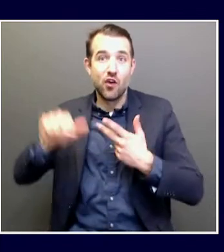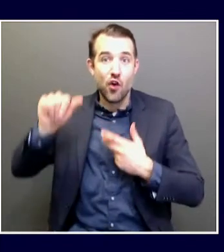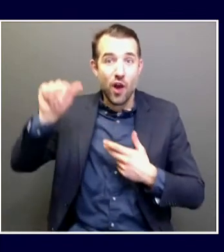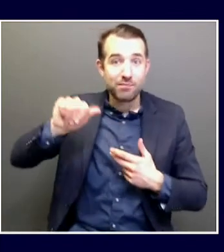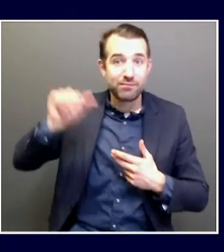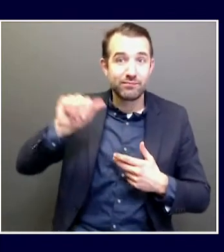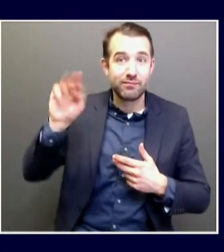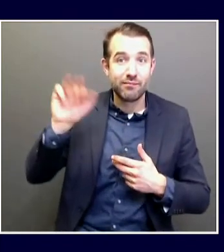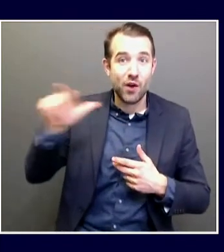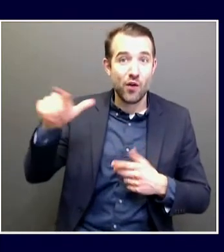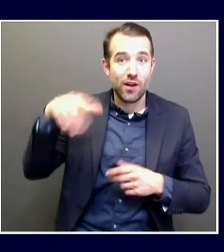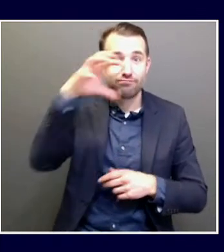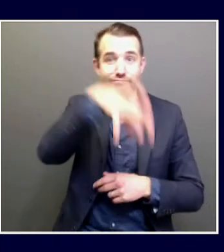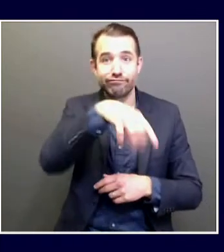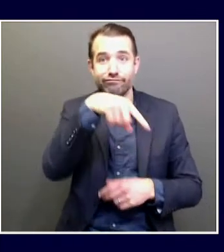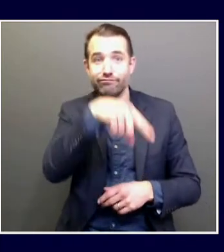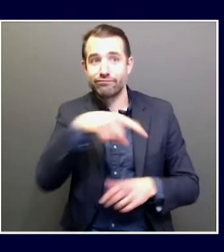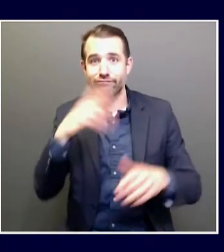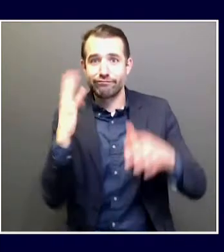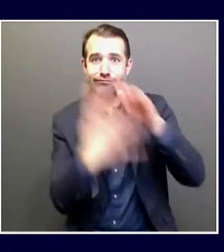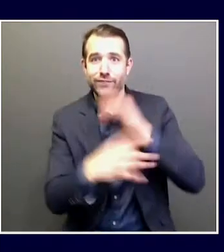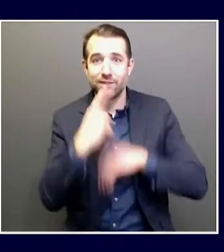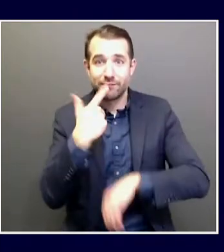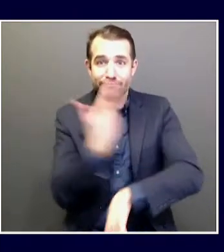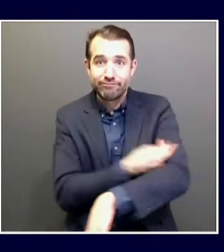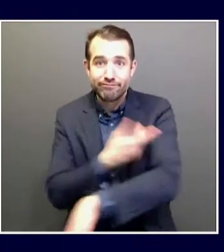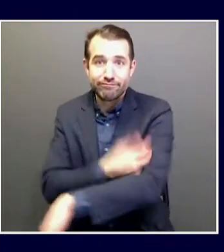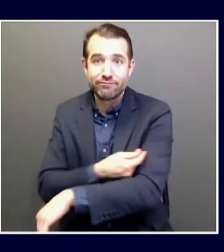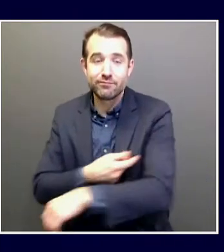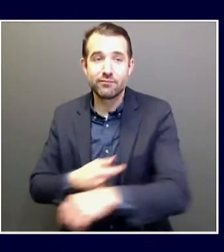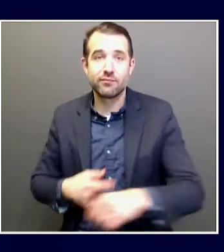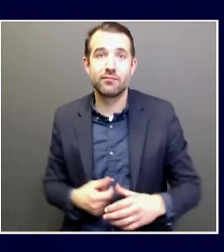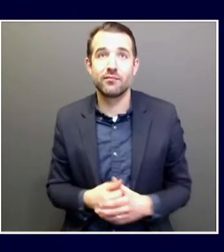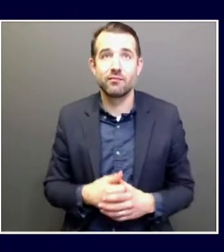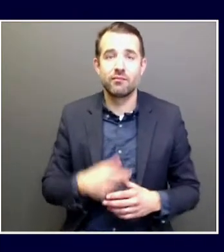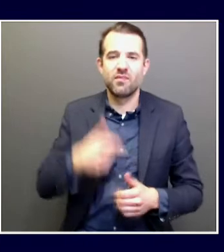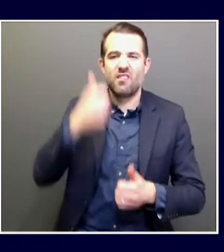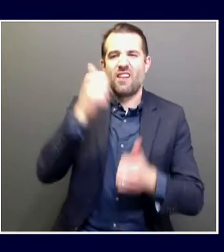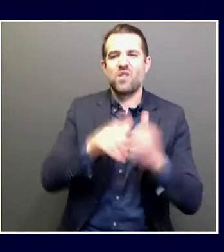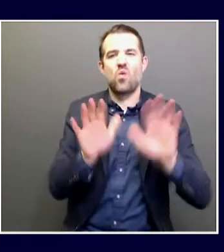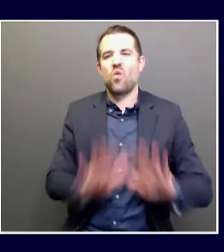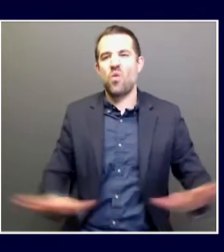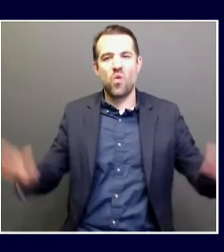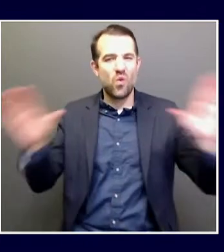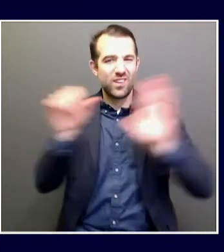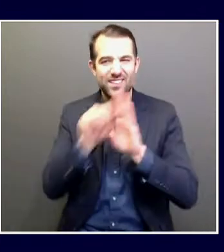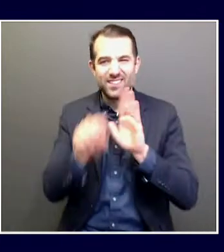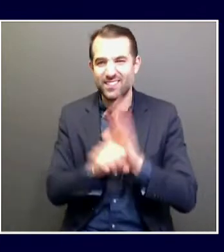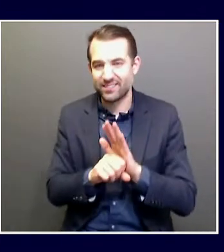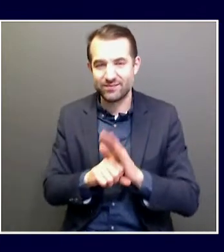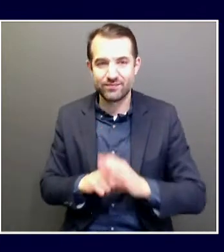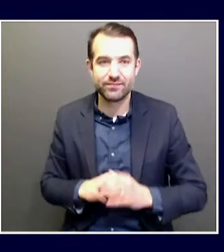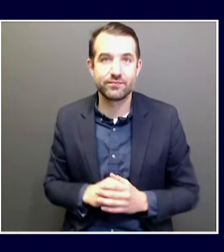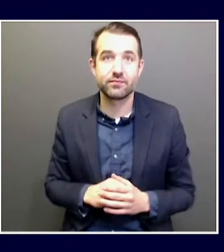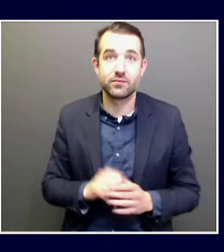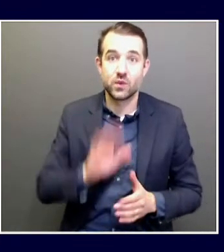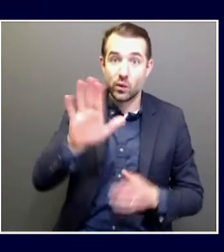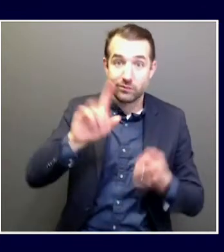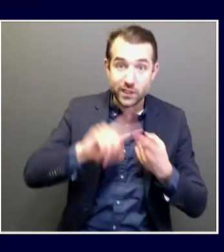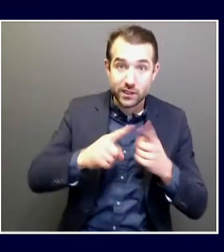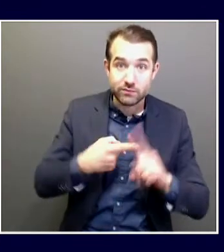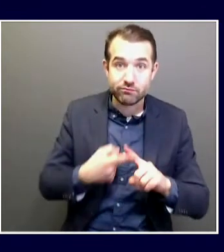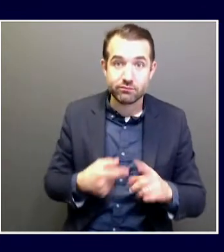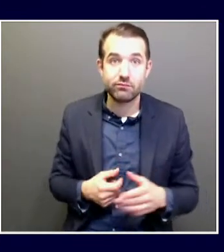people get their shots in both clinical and non-clinical roles. These are your friends, your neighbors,